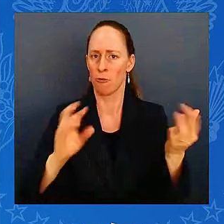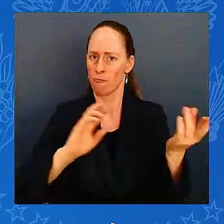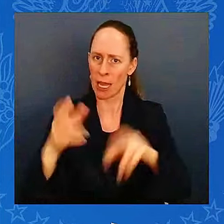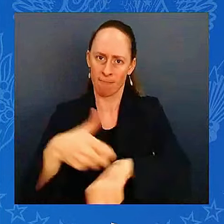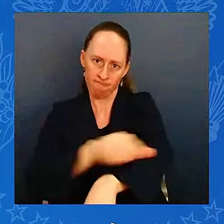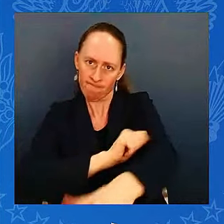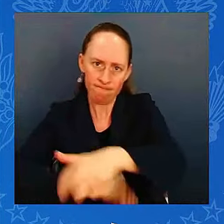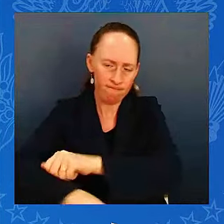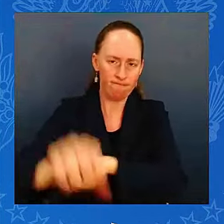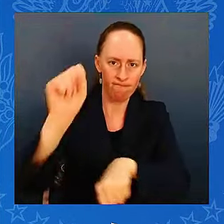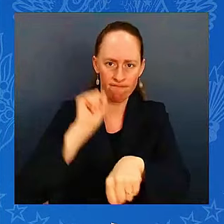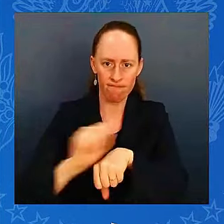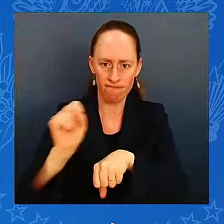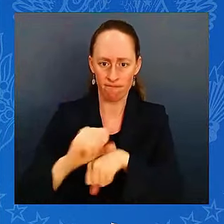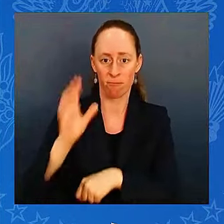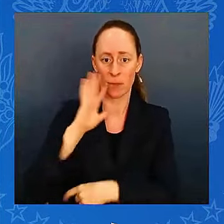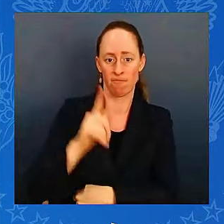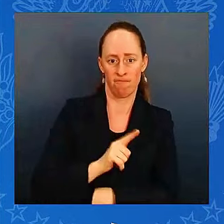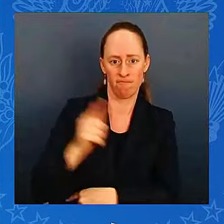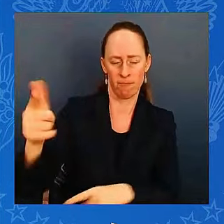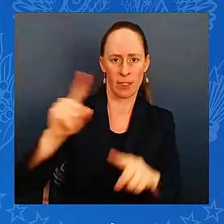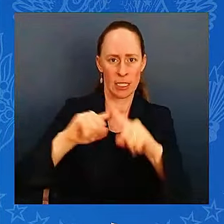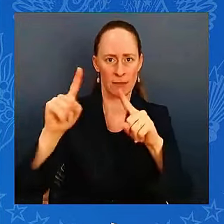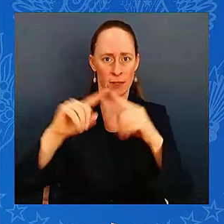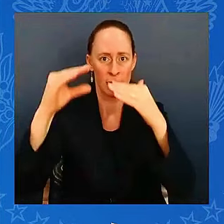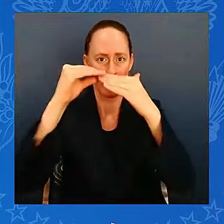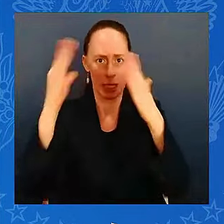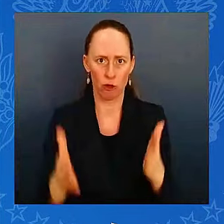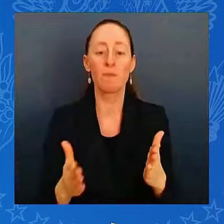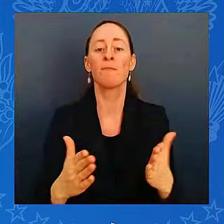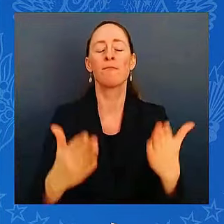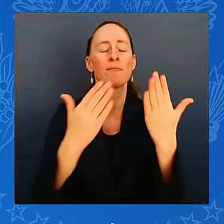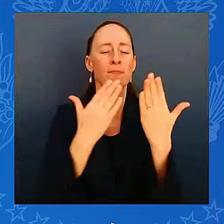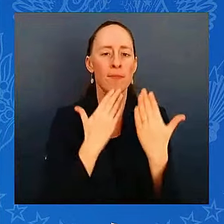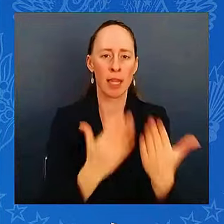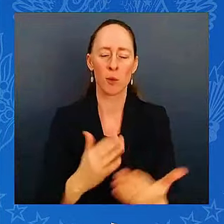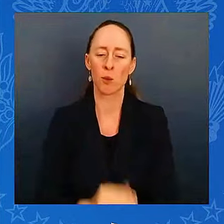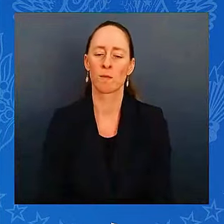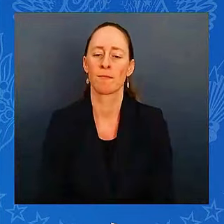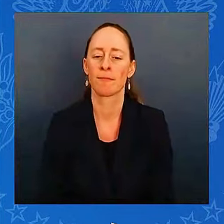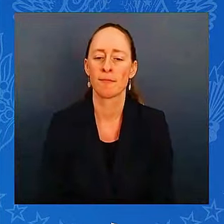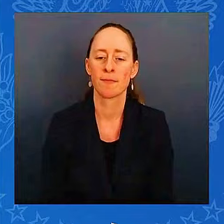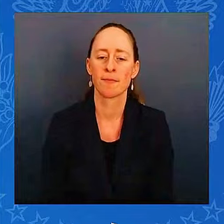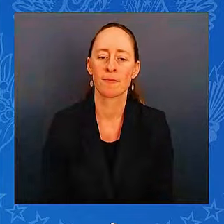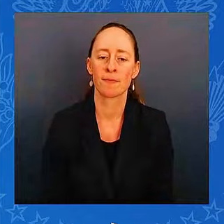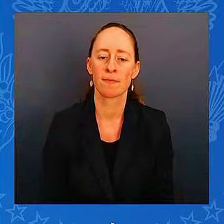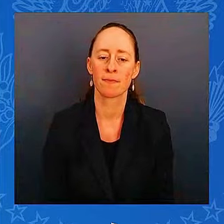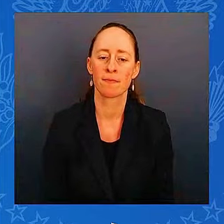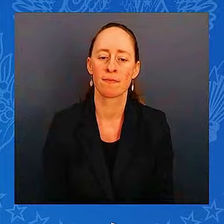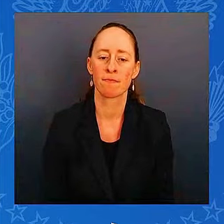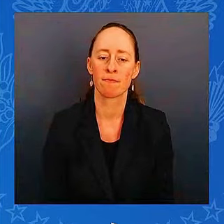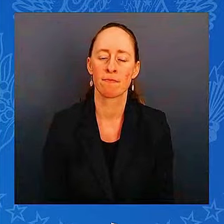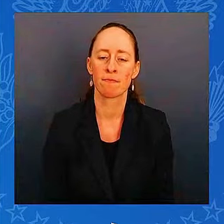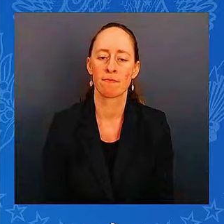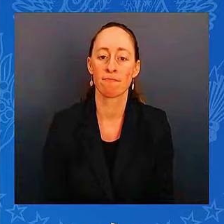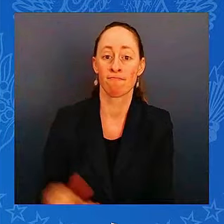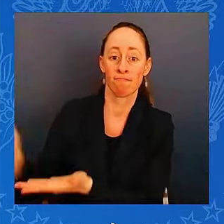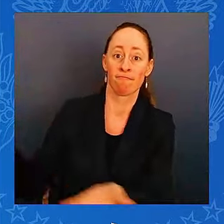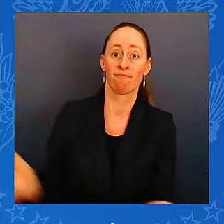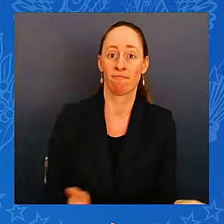well. So thank you, thank you, thank you. Please welcome the Prime Minister of the Italian Republic.